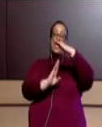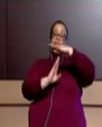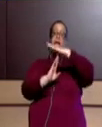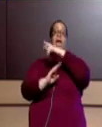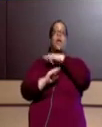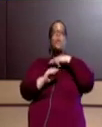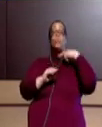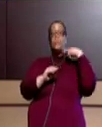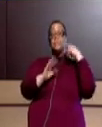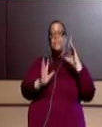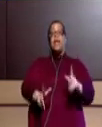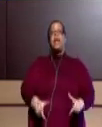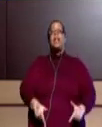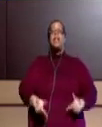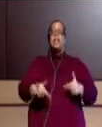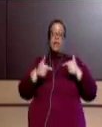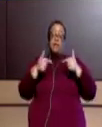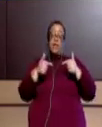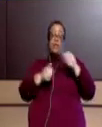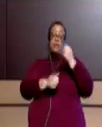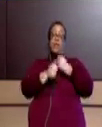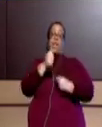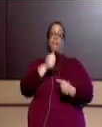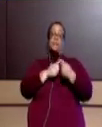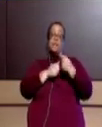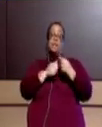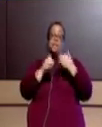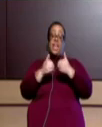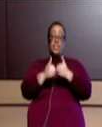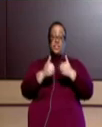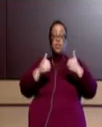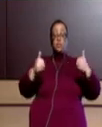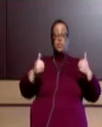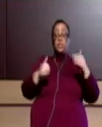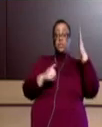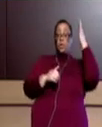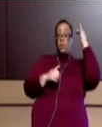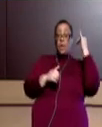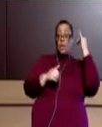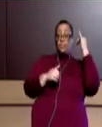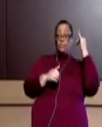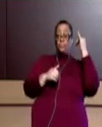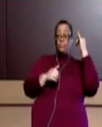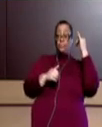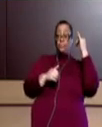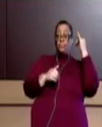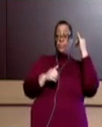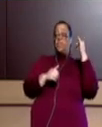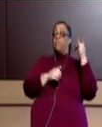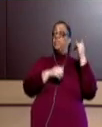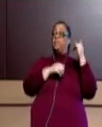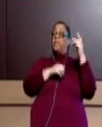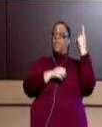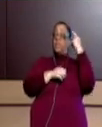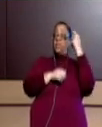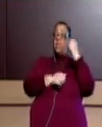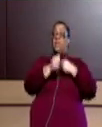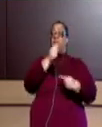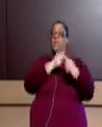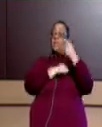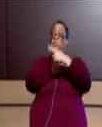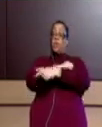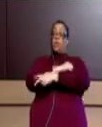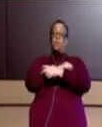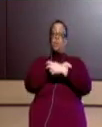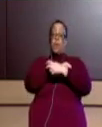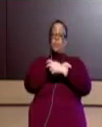live out every single day. They have to social distance. Why? Because they're suspicious of everybody who might rob them as they walk down the street.